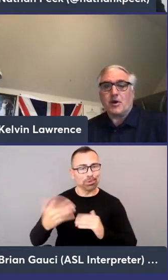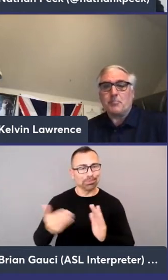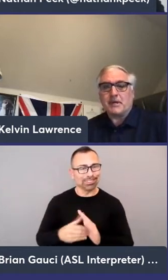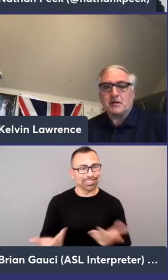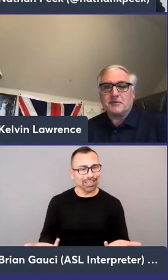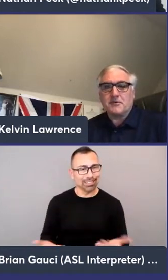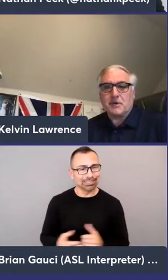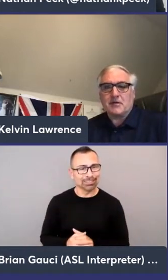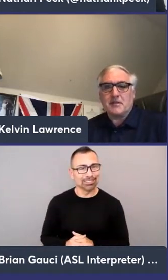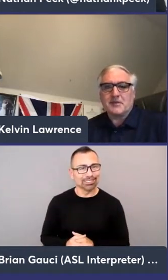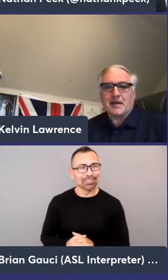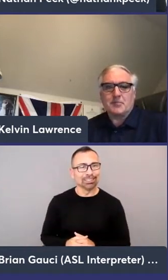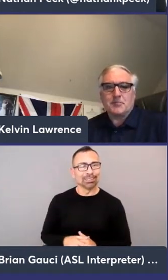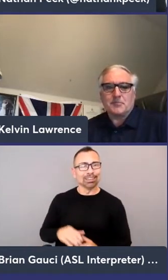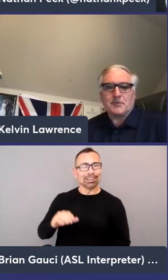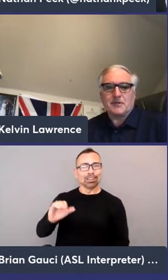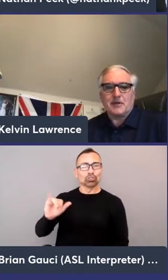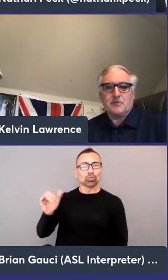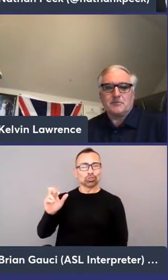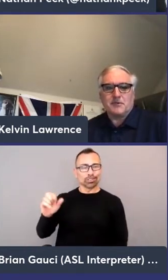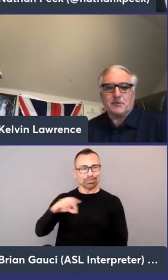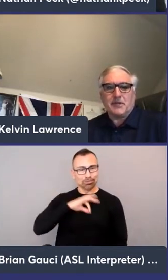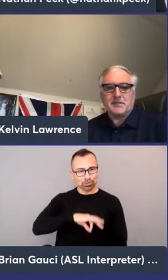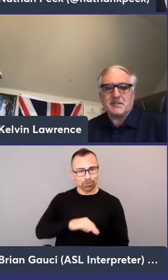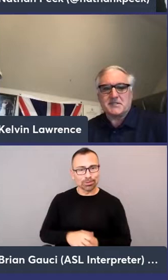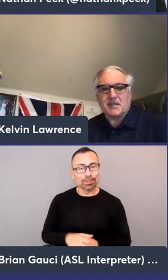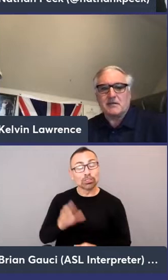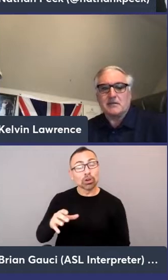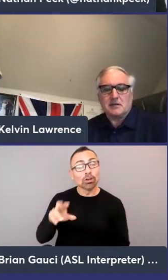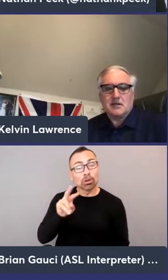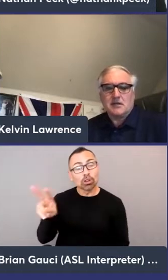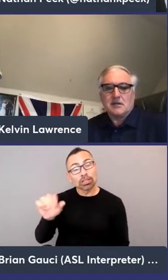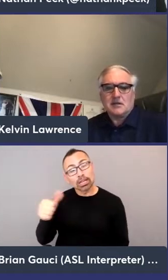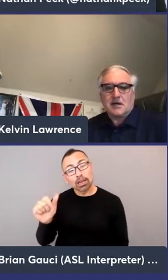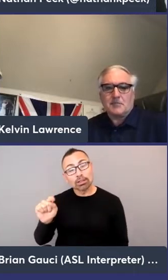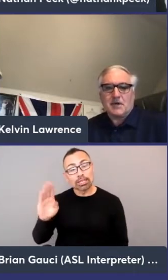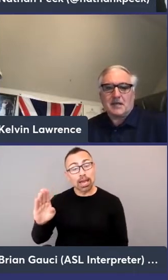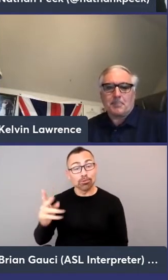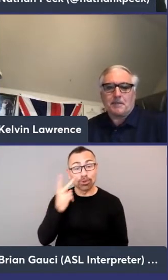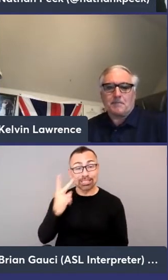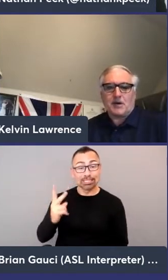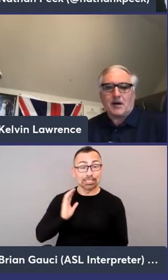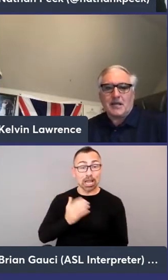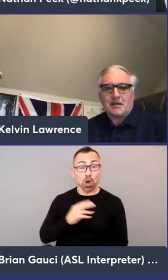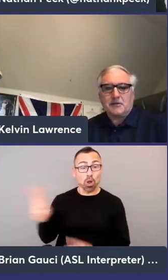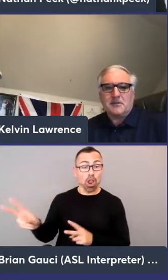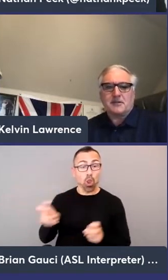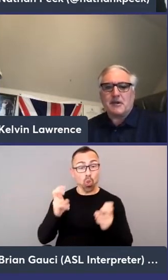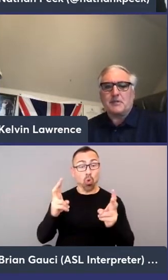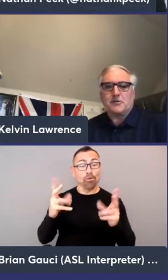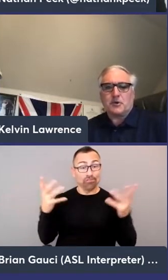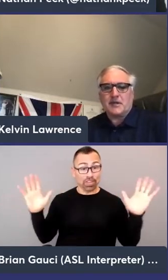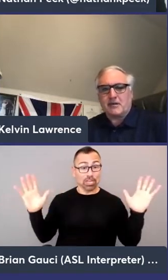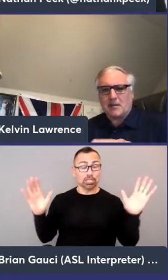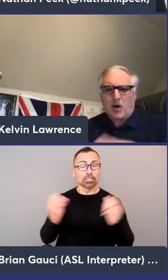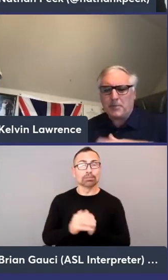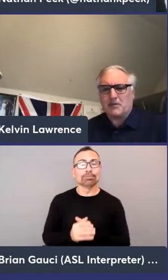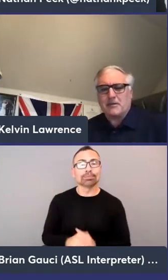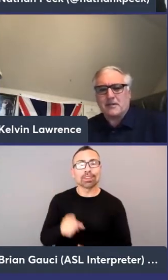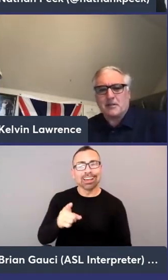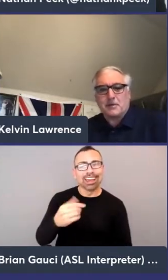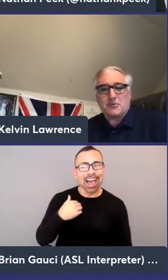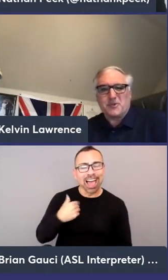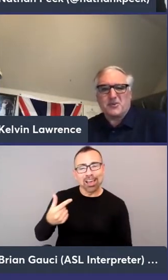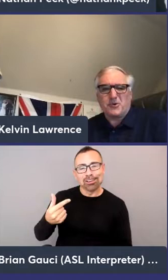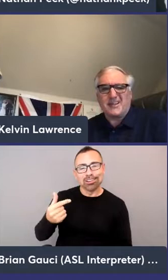So if we hop back over to our other tab, the load we can see is done. And I included a Gremlin query here, and I'm hopping